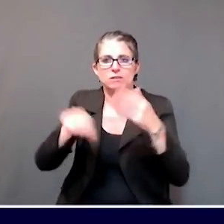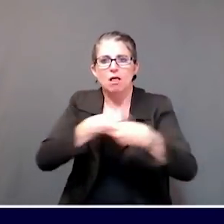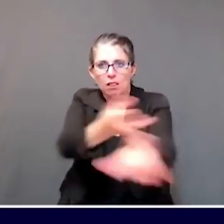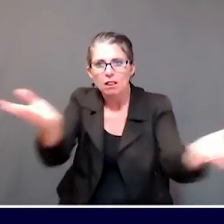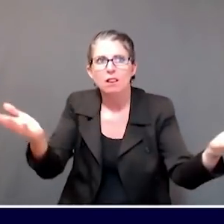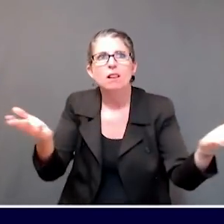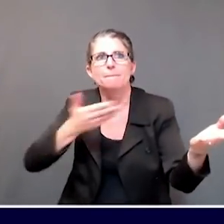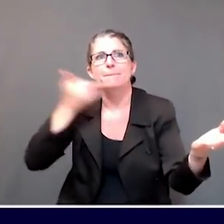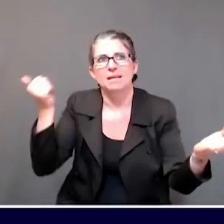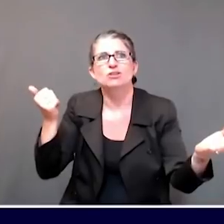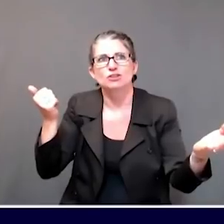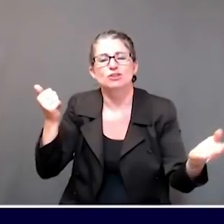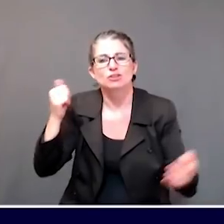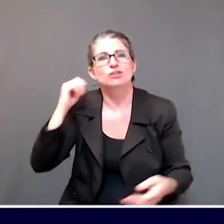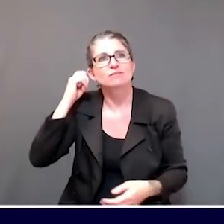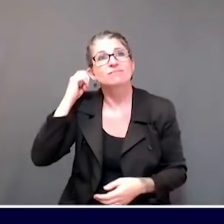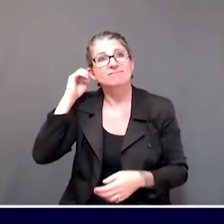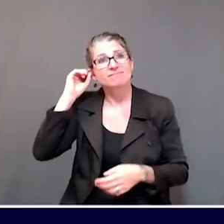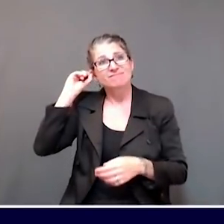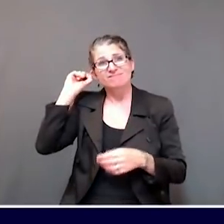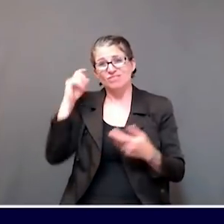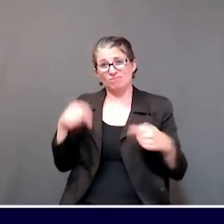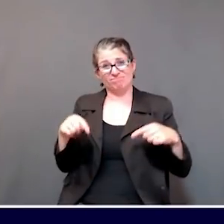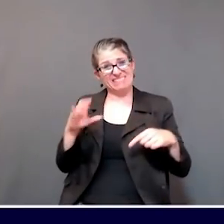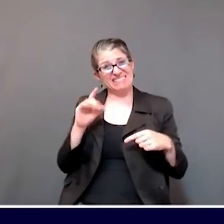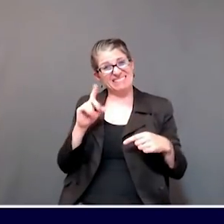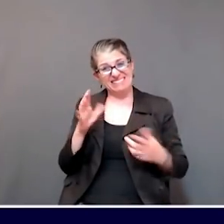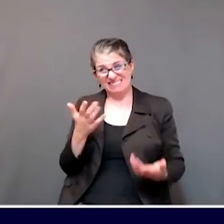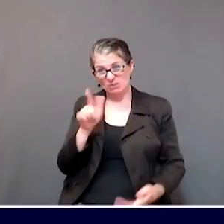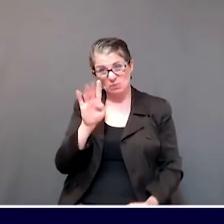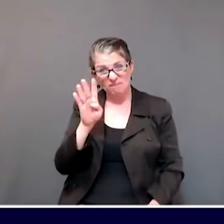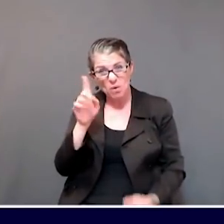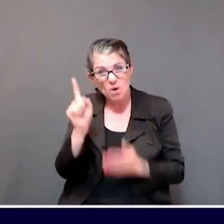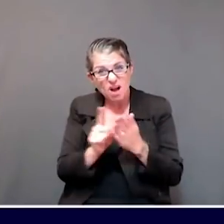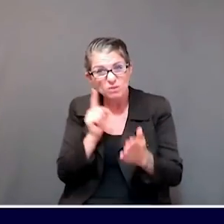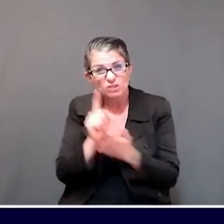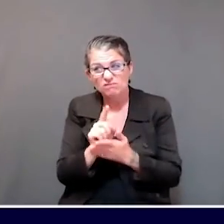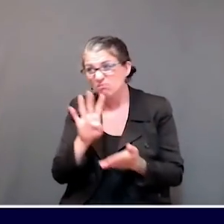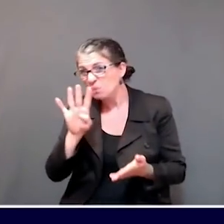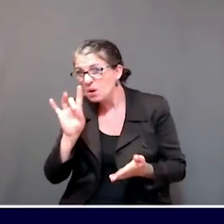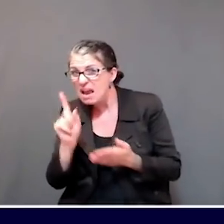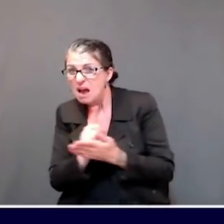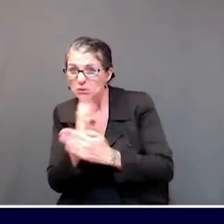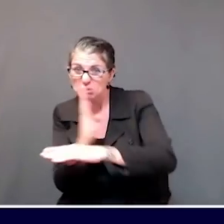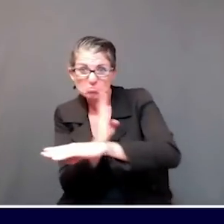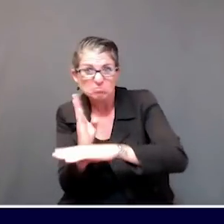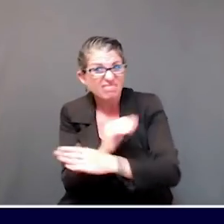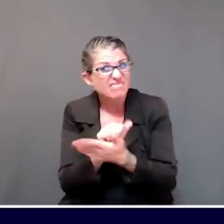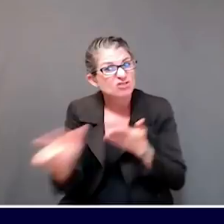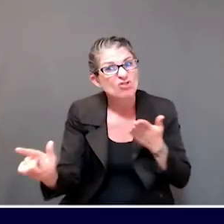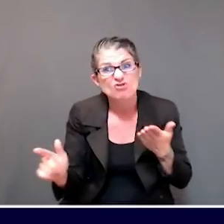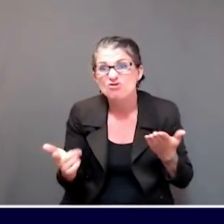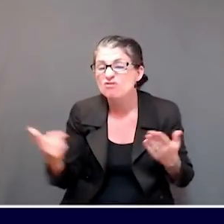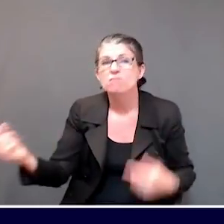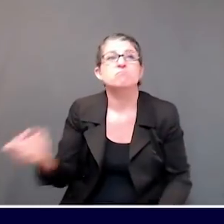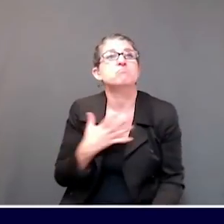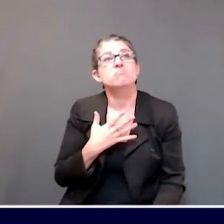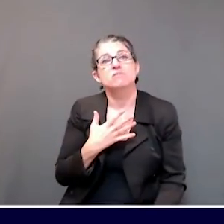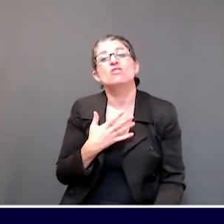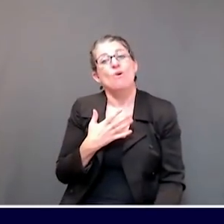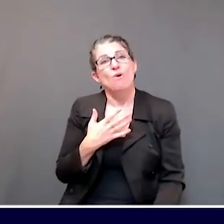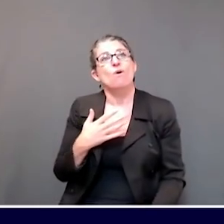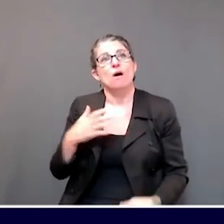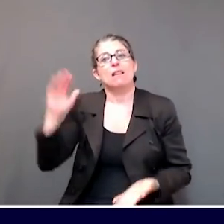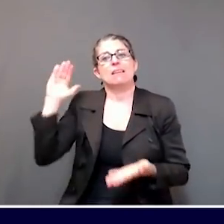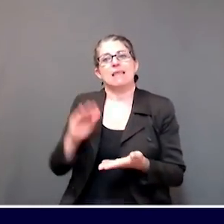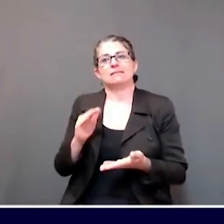shrink down that time between the site collecting the sample, it getting to the lab, it going back to the site, and you getting your